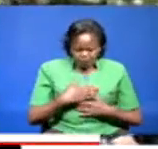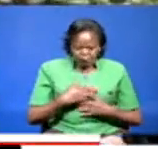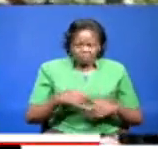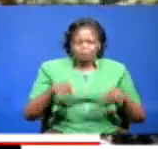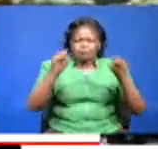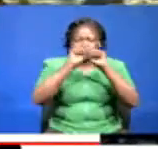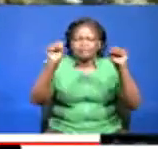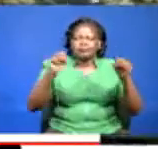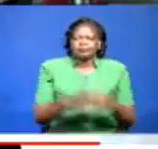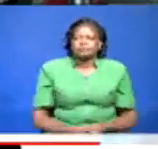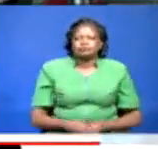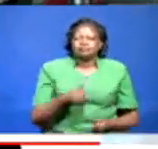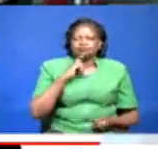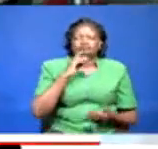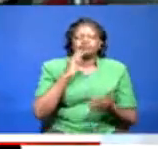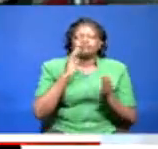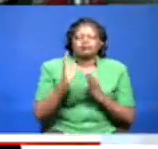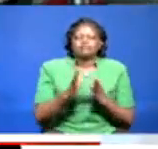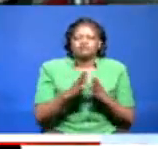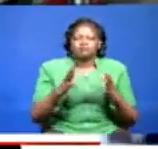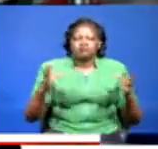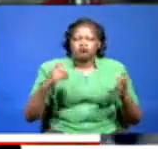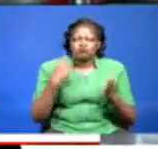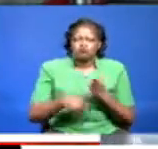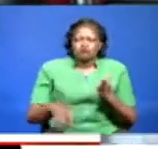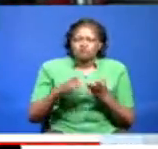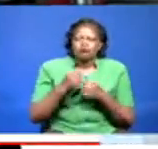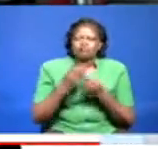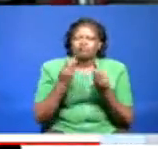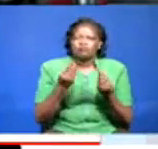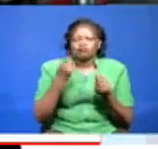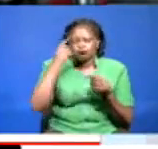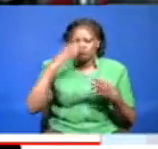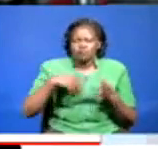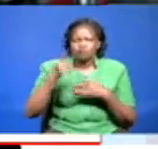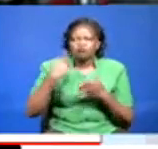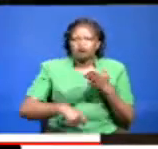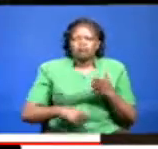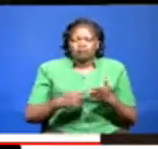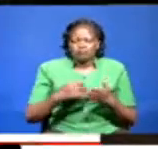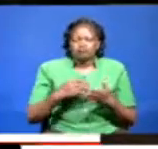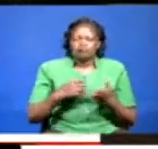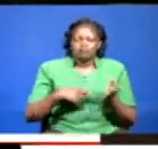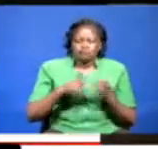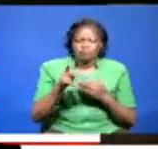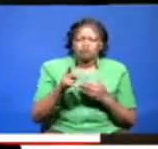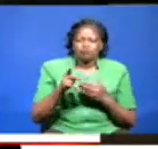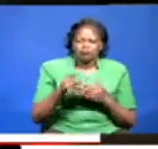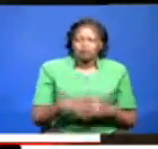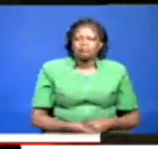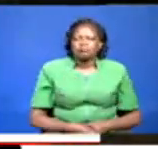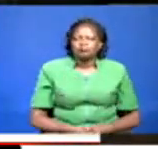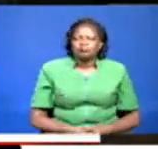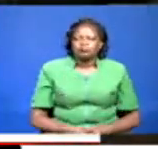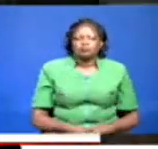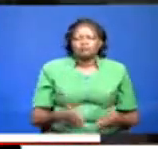Mwaura says he plans to broaden the tax base by making it easier for taxpayers to honor their tax obligations. There are even some people in the informal sector